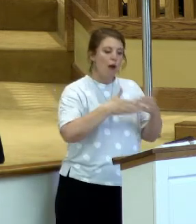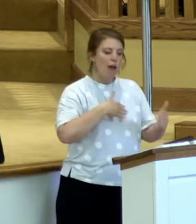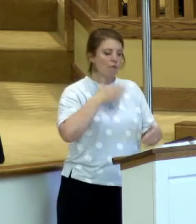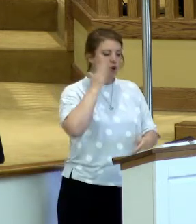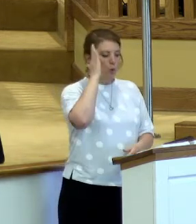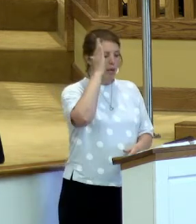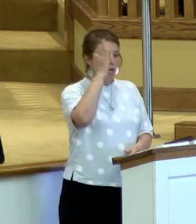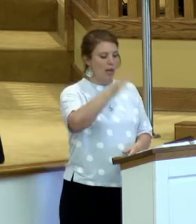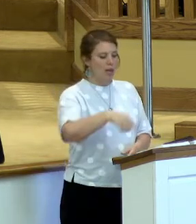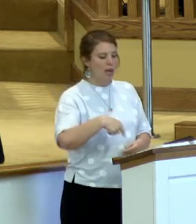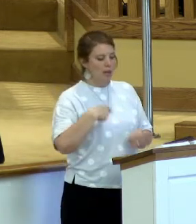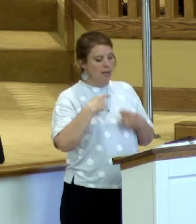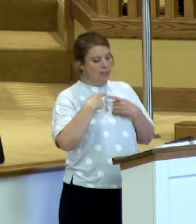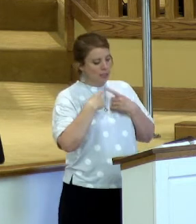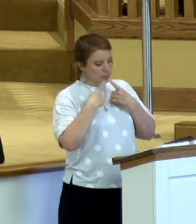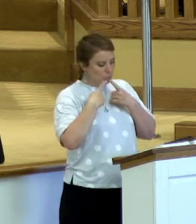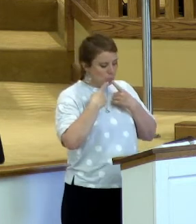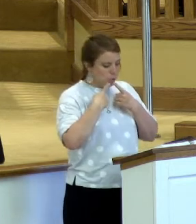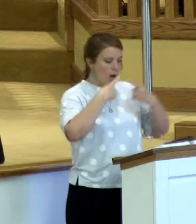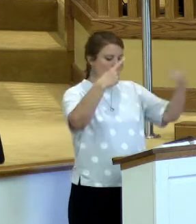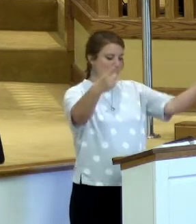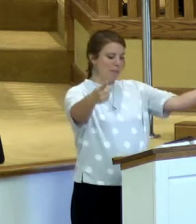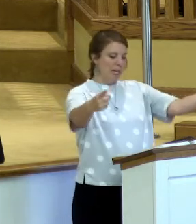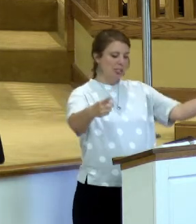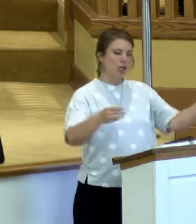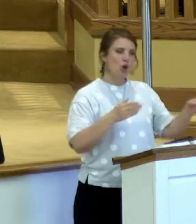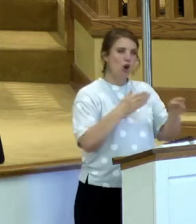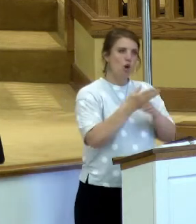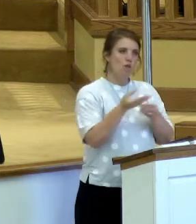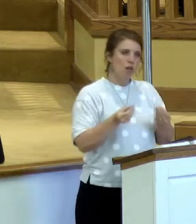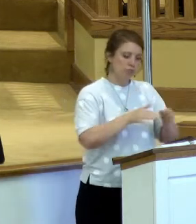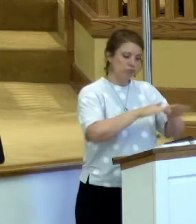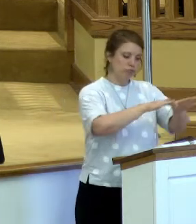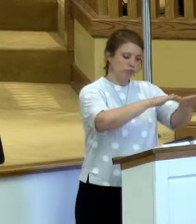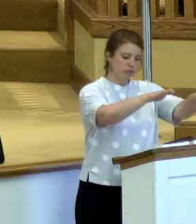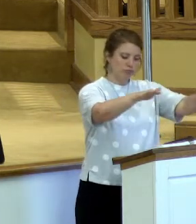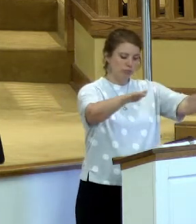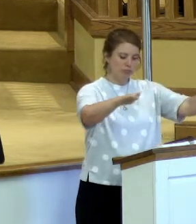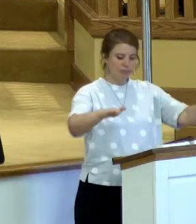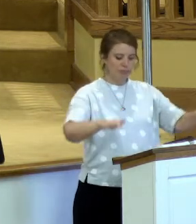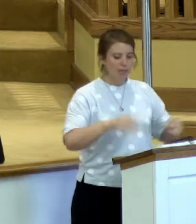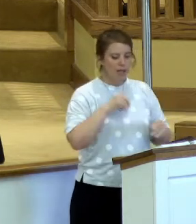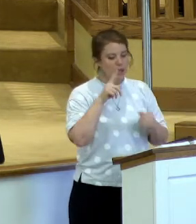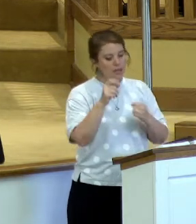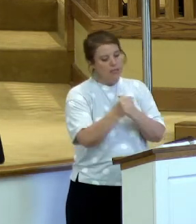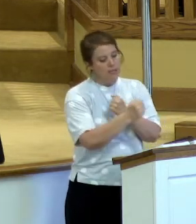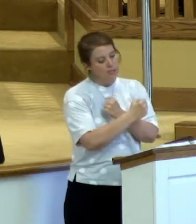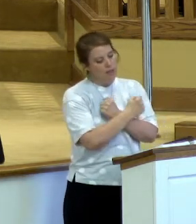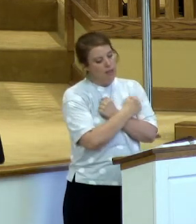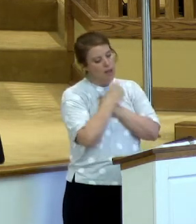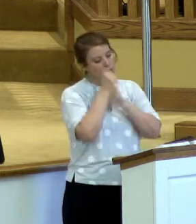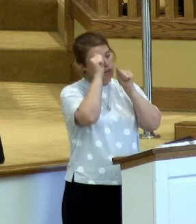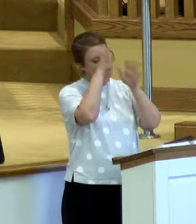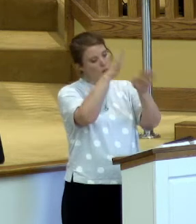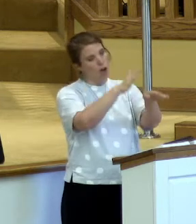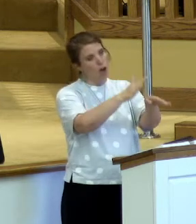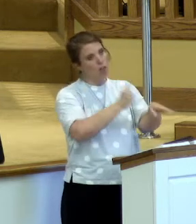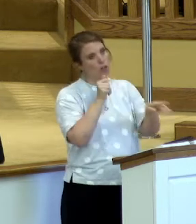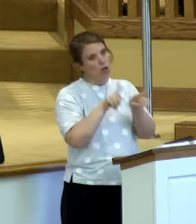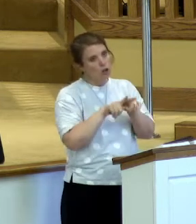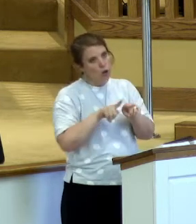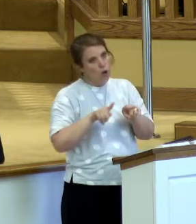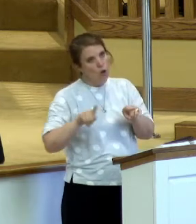will, whosoever will. Send a proclamation over land and hill. 'Tis a